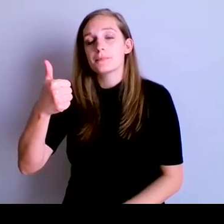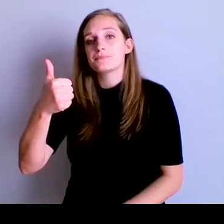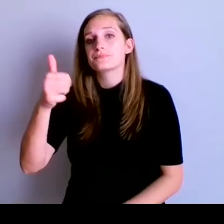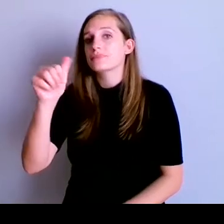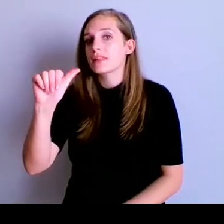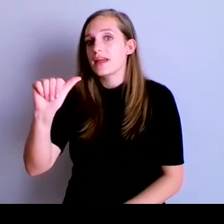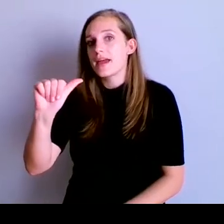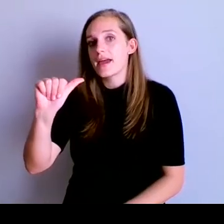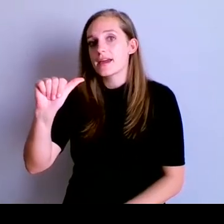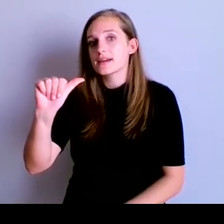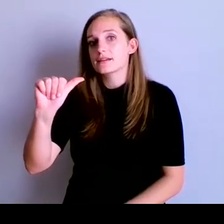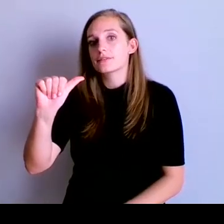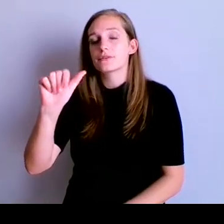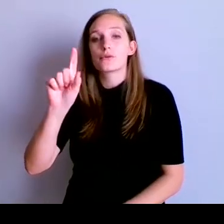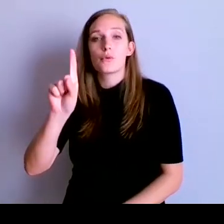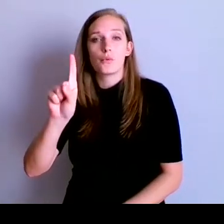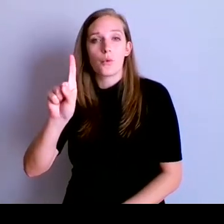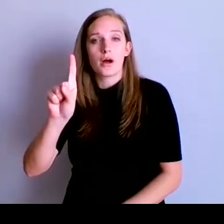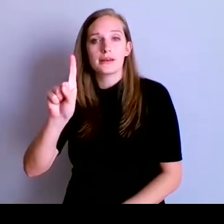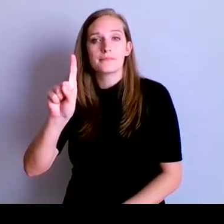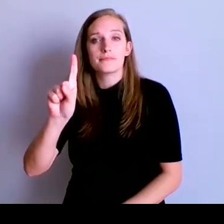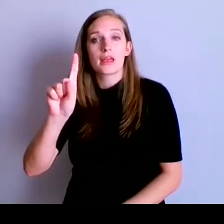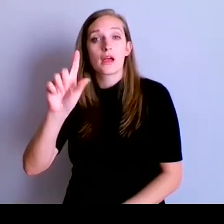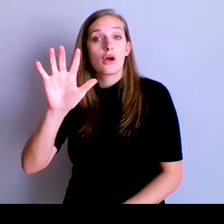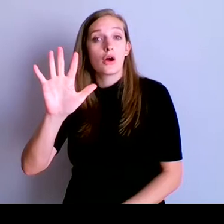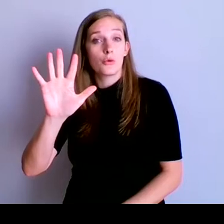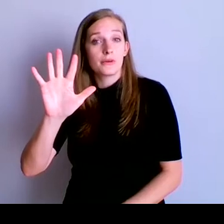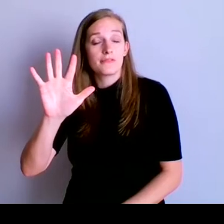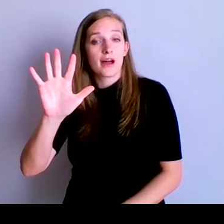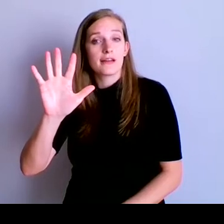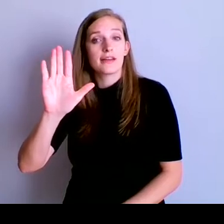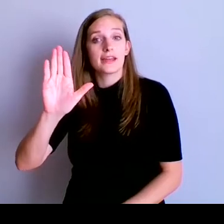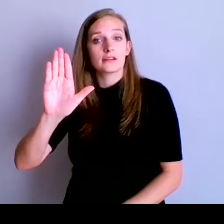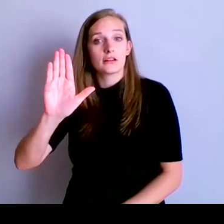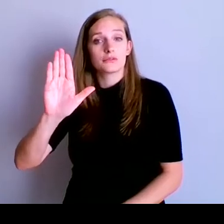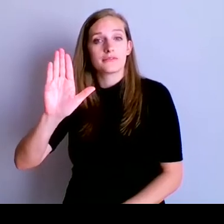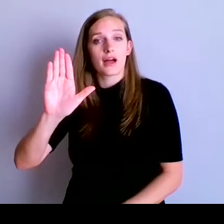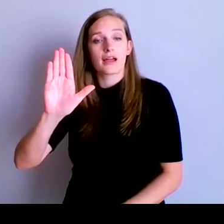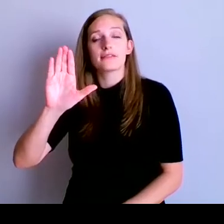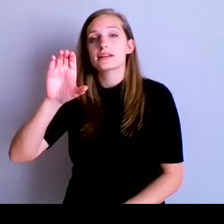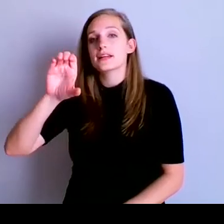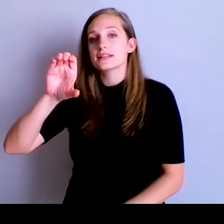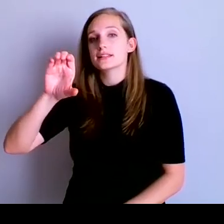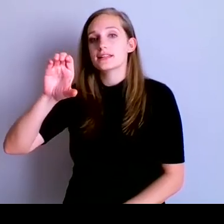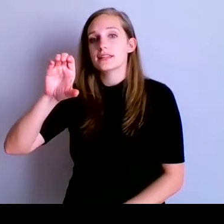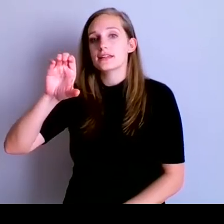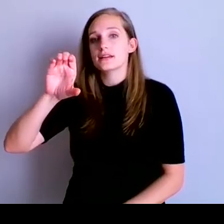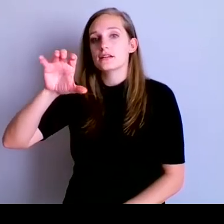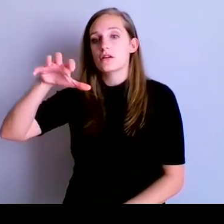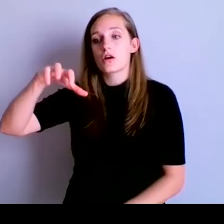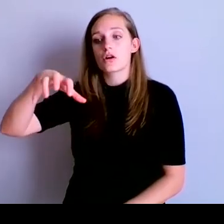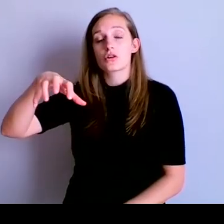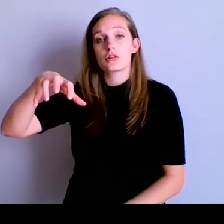up, A, 1, open 5 and closed 5,